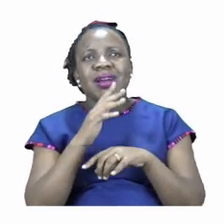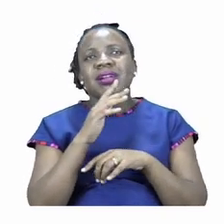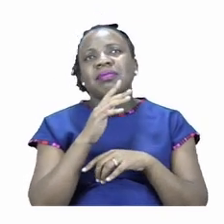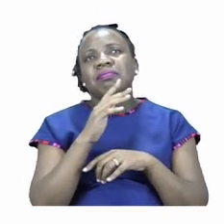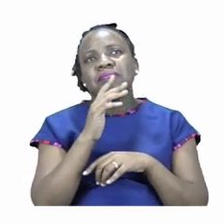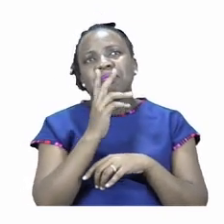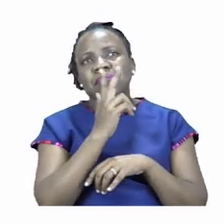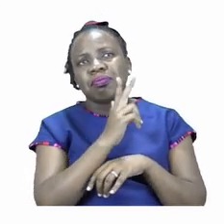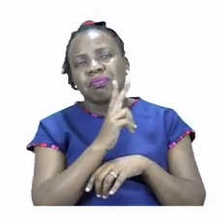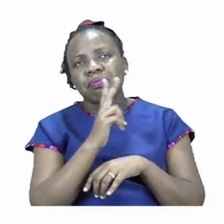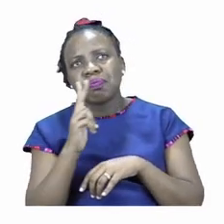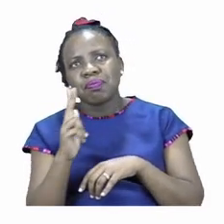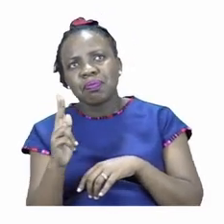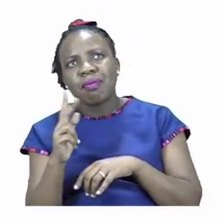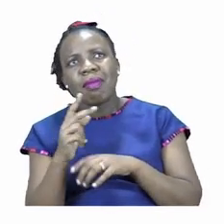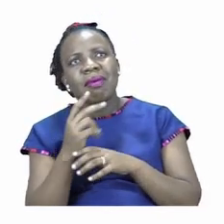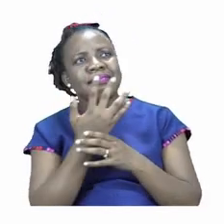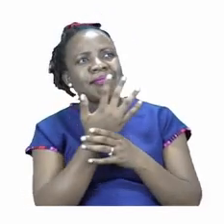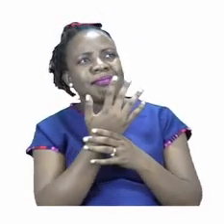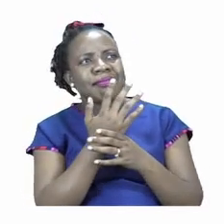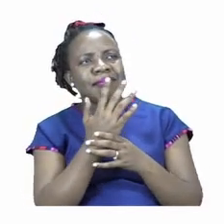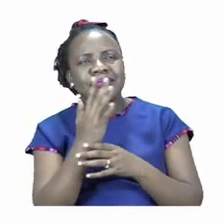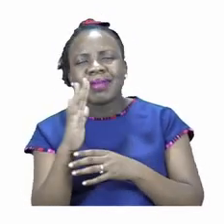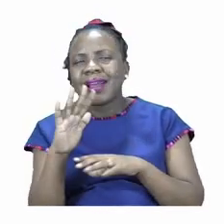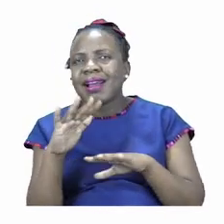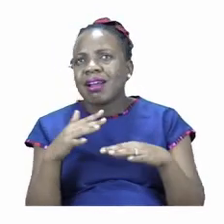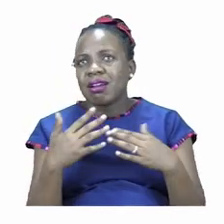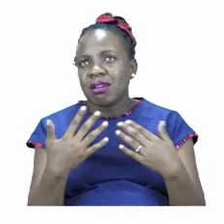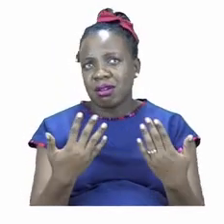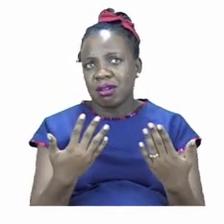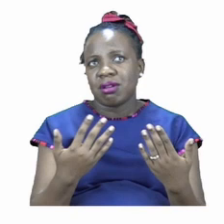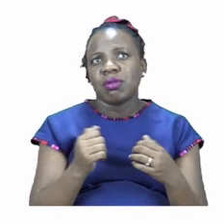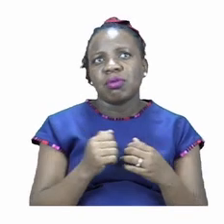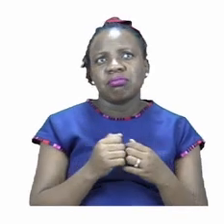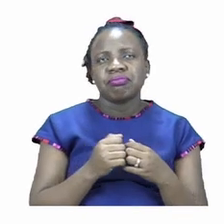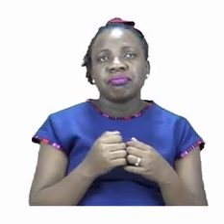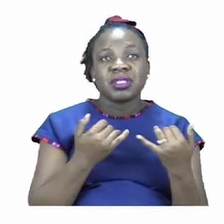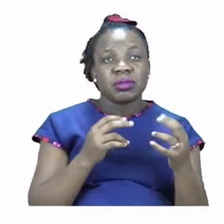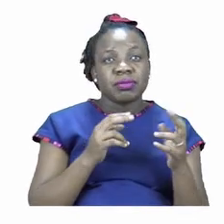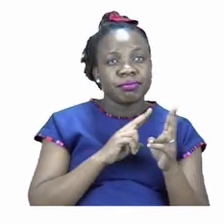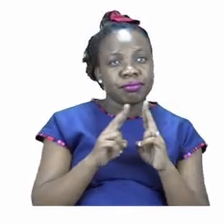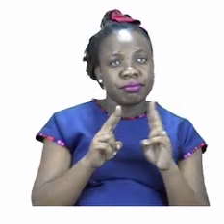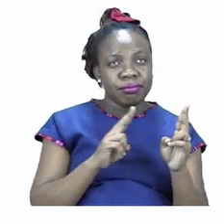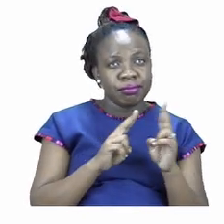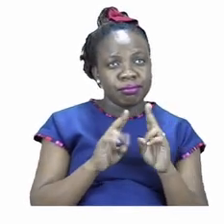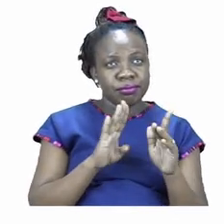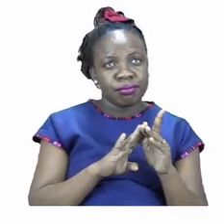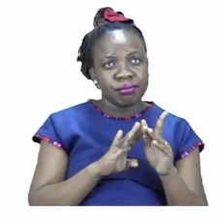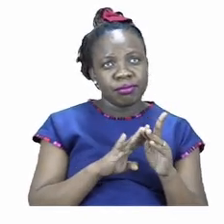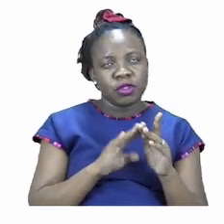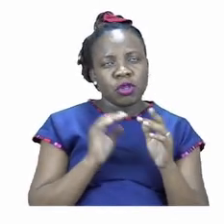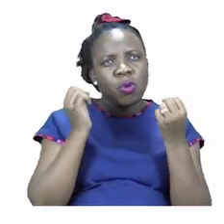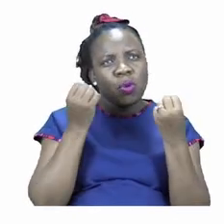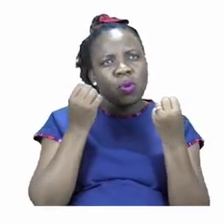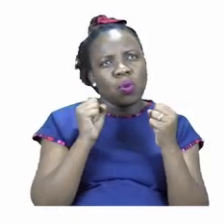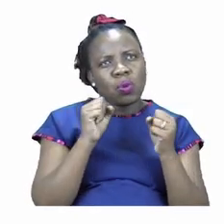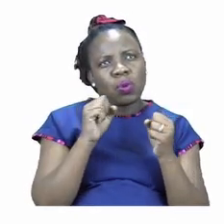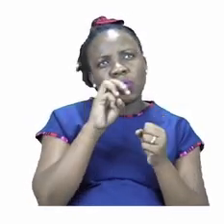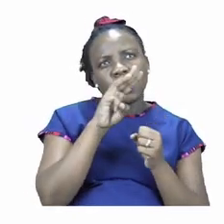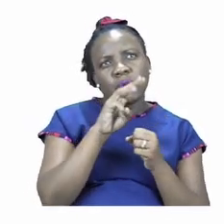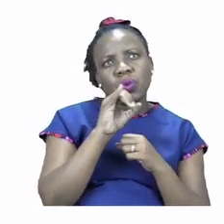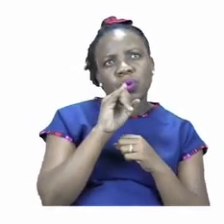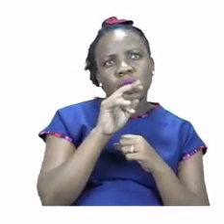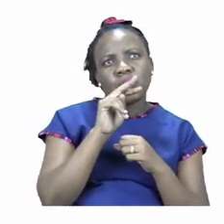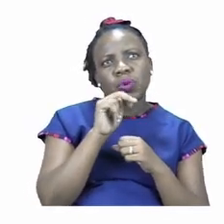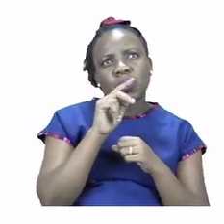you experience them too. Let's talk about winter. Now in winter for the plants, some of